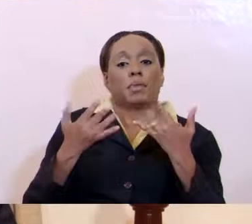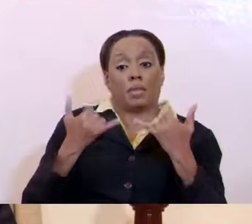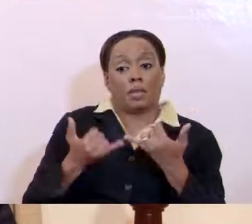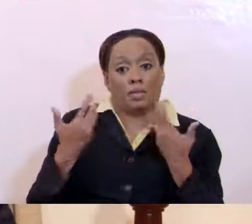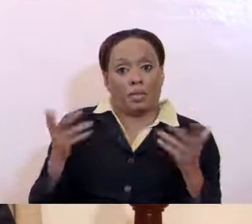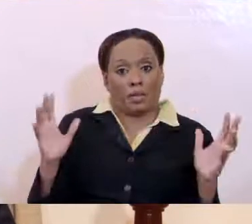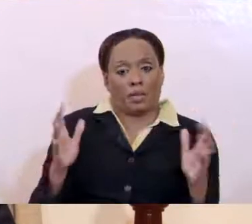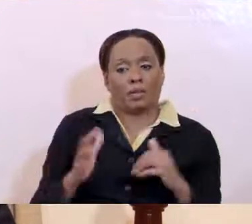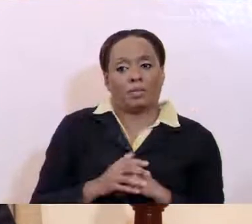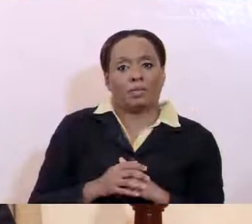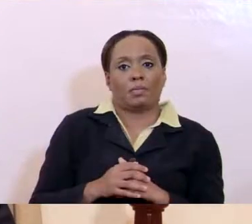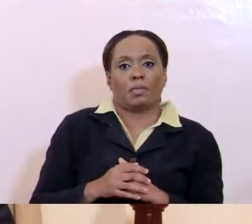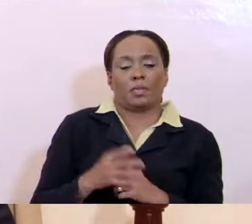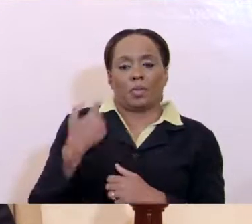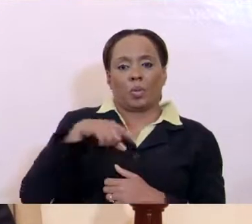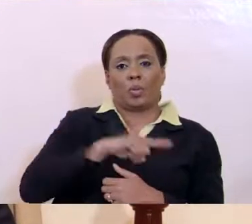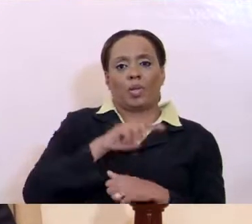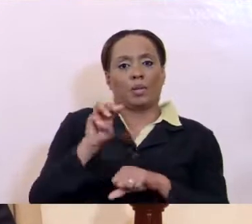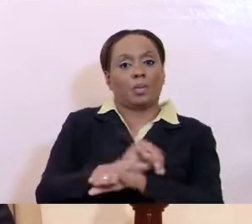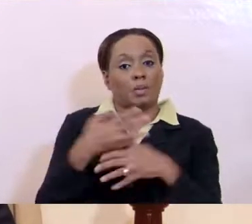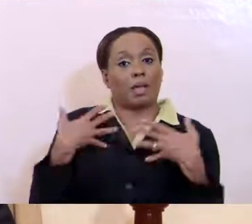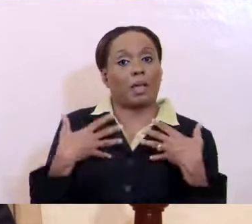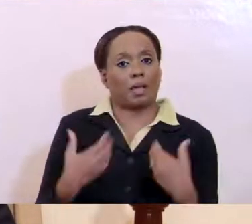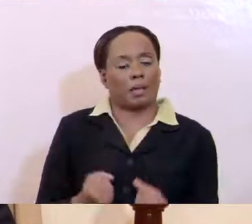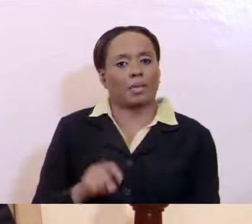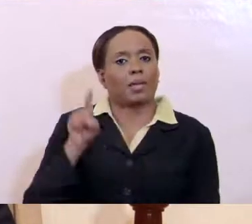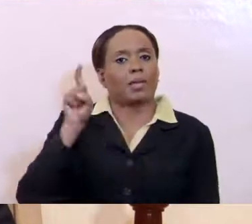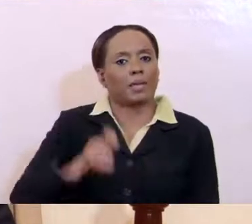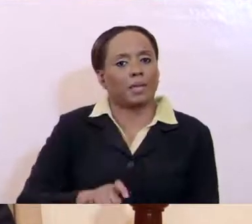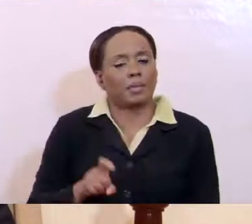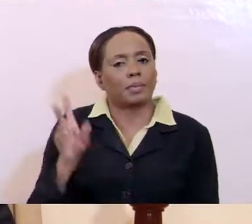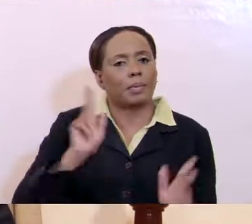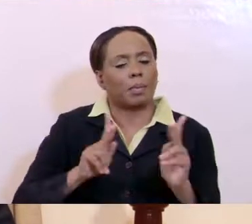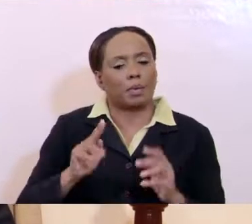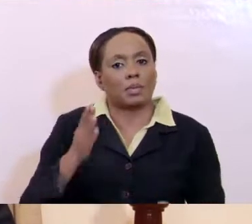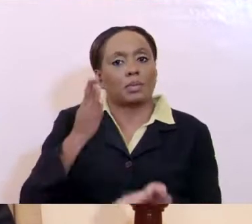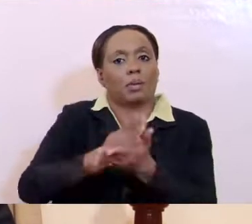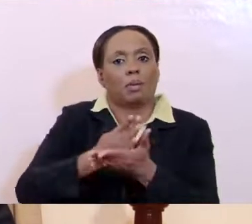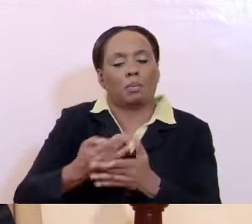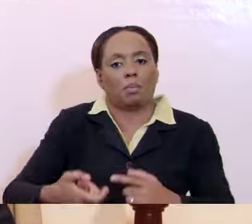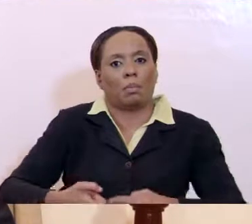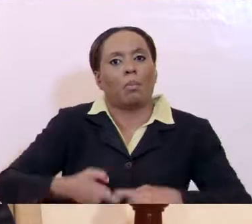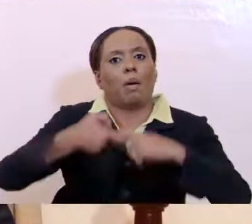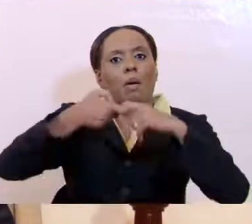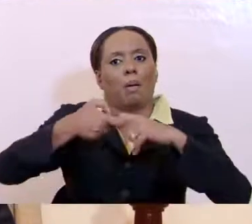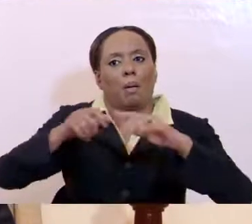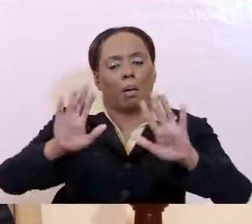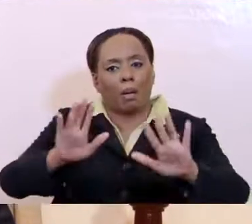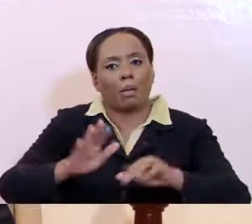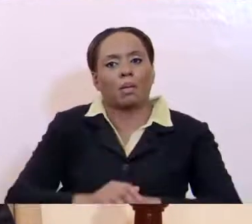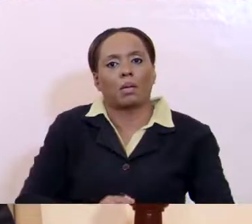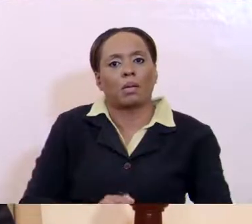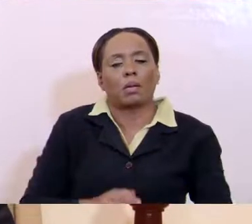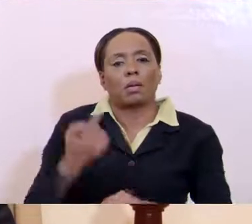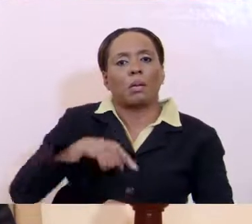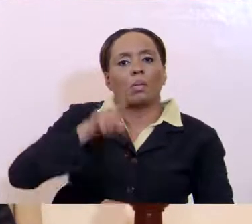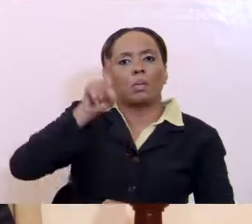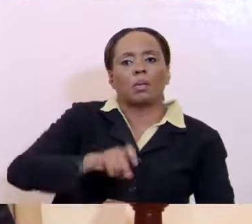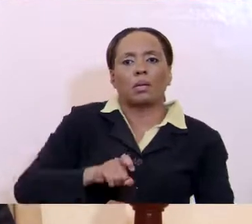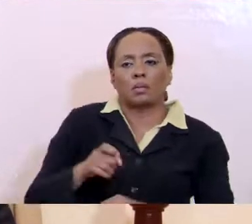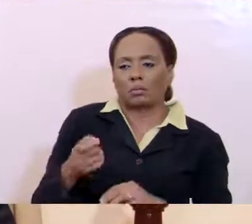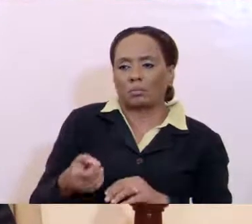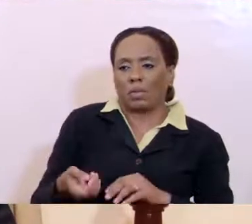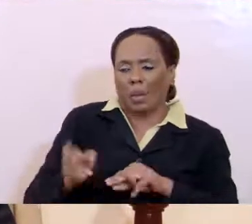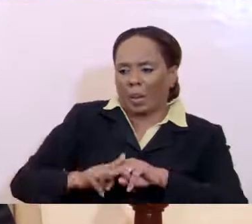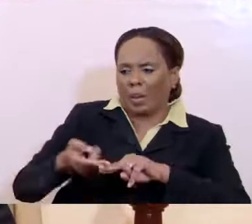we needed that. So we in the Ministry of Health definitely needed that. We also needed to stop the rise in the incidence